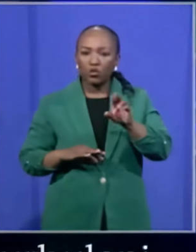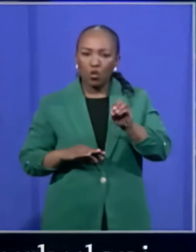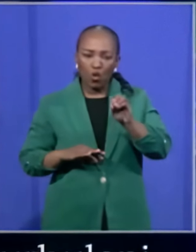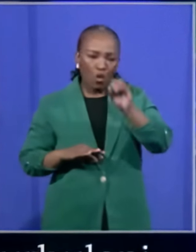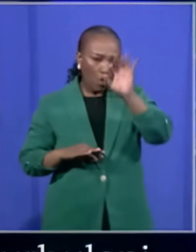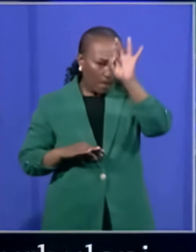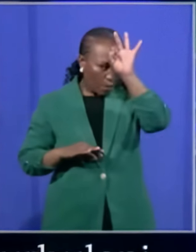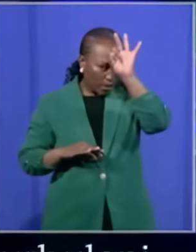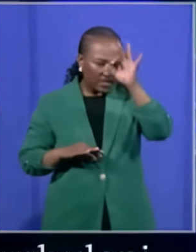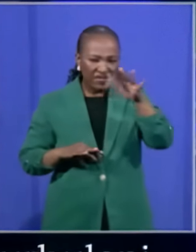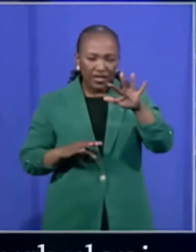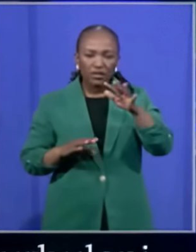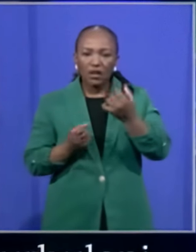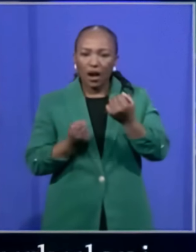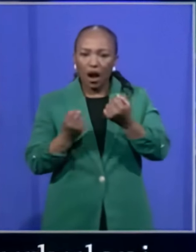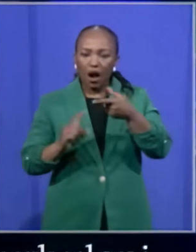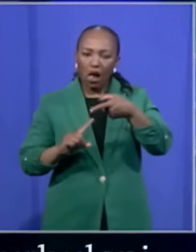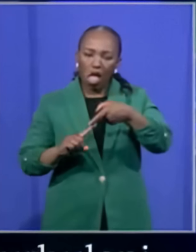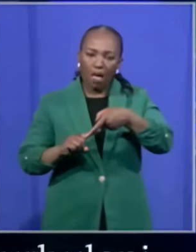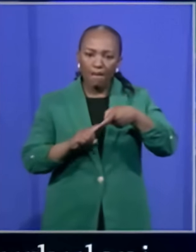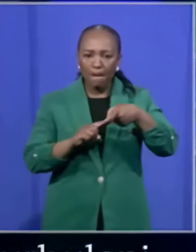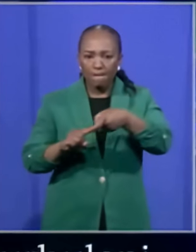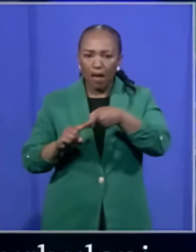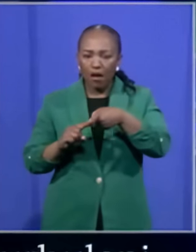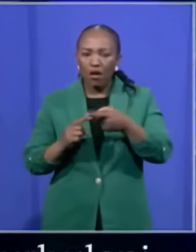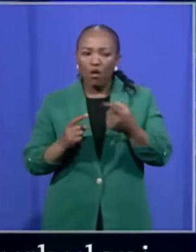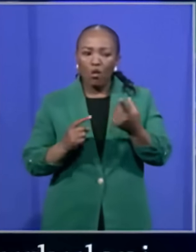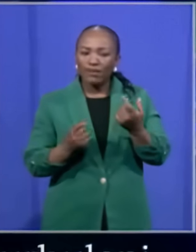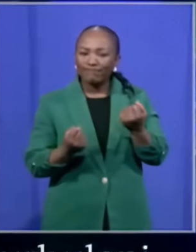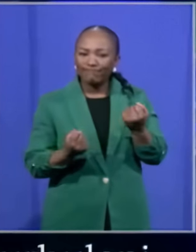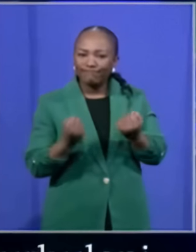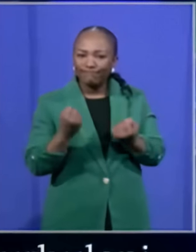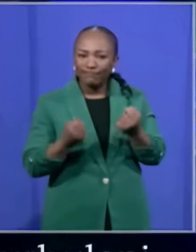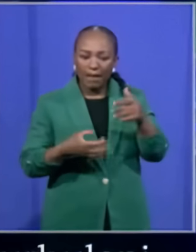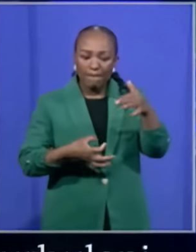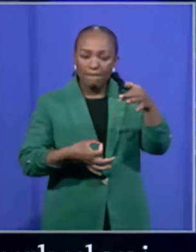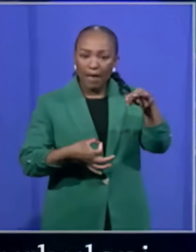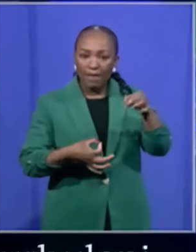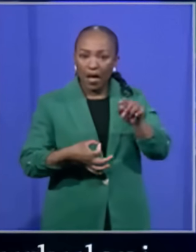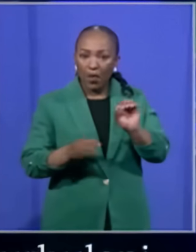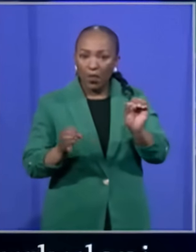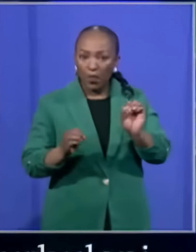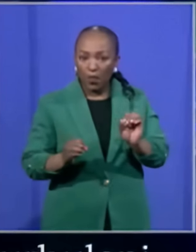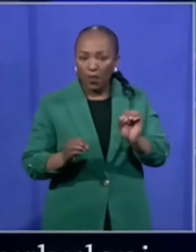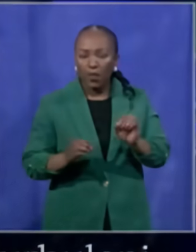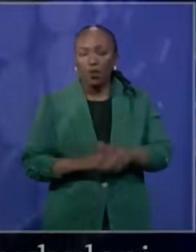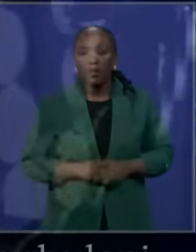sebetsa. Santaco e re bothata ke ona mmuso hobane ha o ntshe mangolo a hlokwang tseleng.